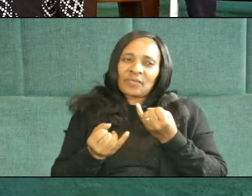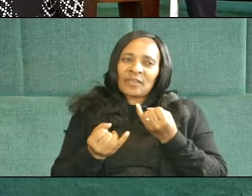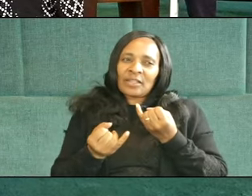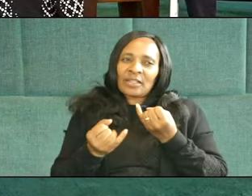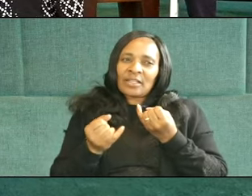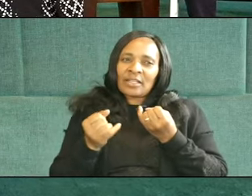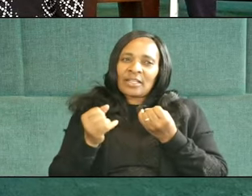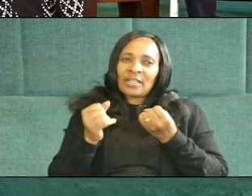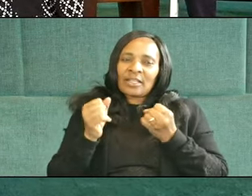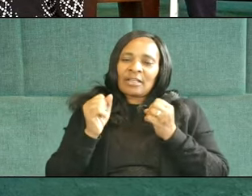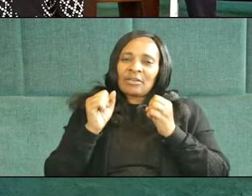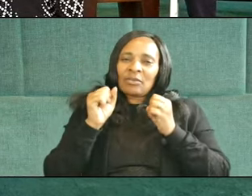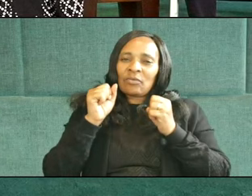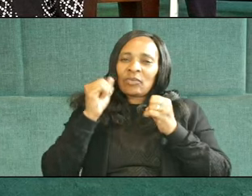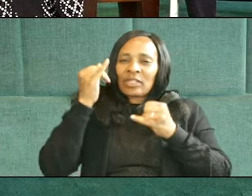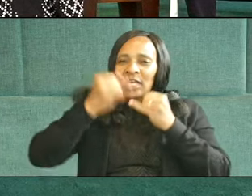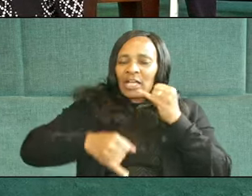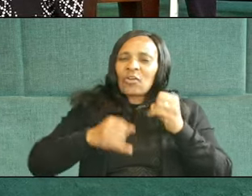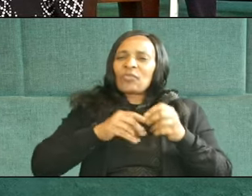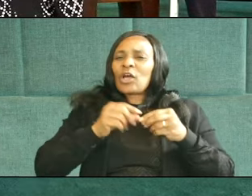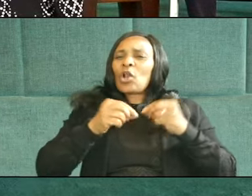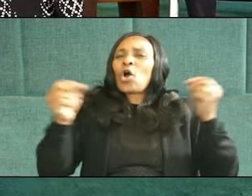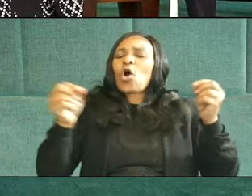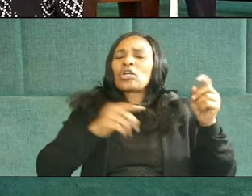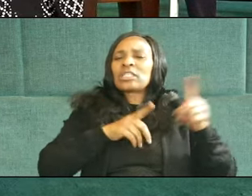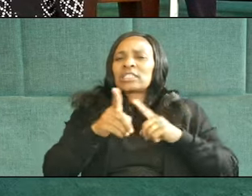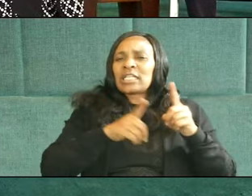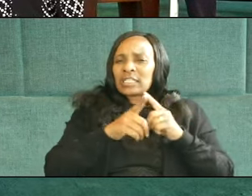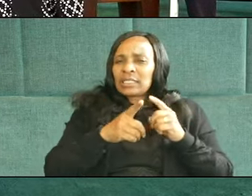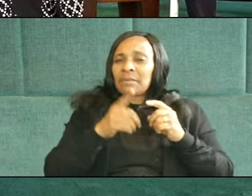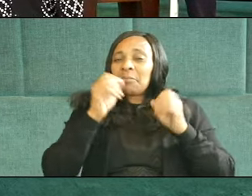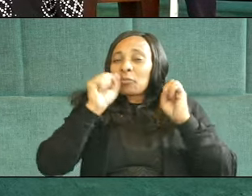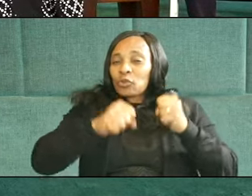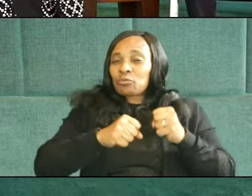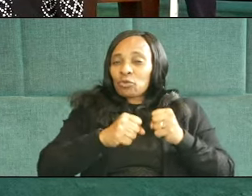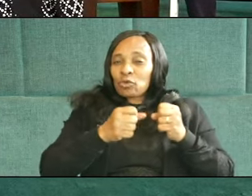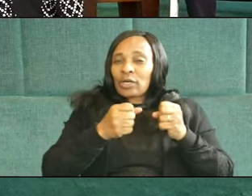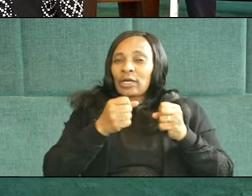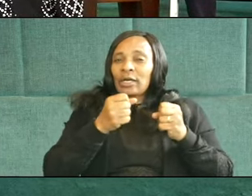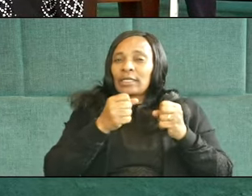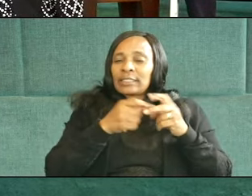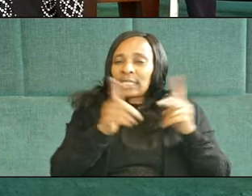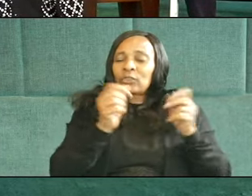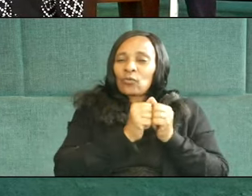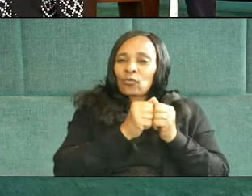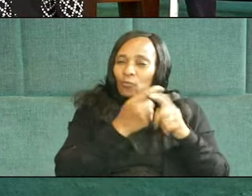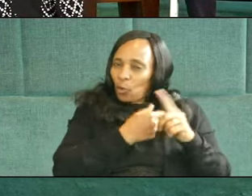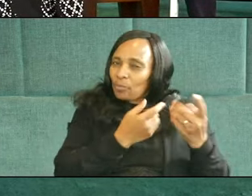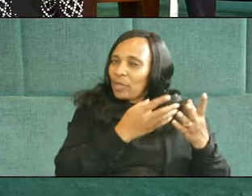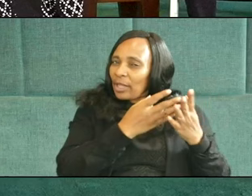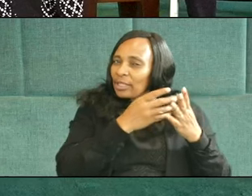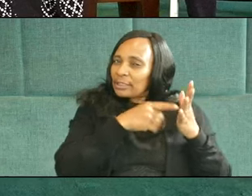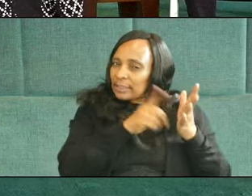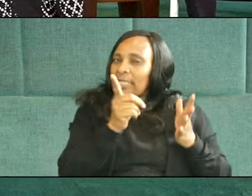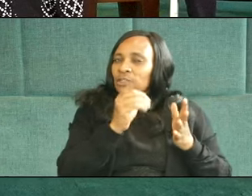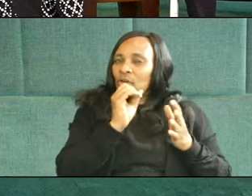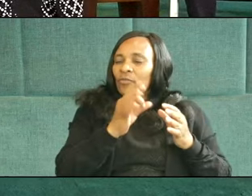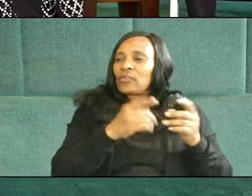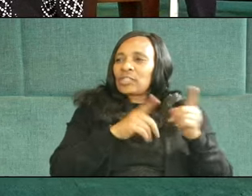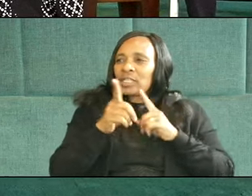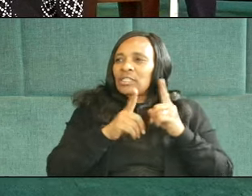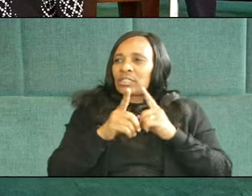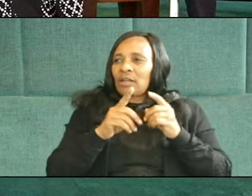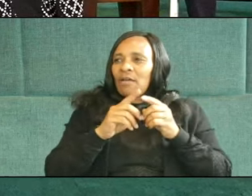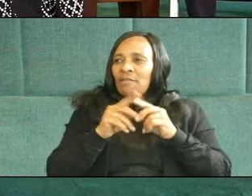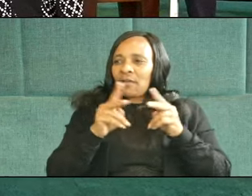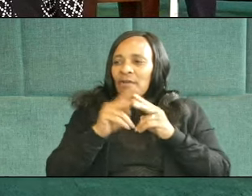becomes a repeated cycle. After the end of a long journey begins a new one. Mm-hmm. All right. Okay, that's a very wise